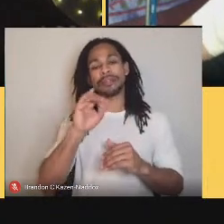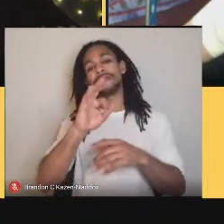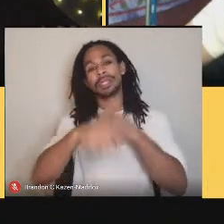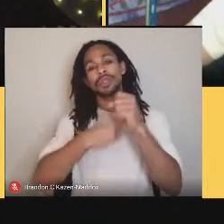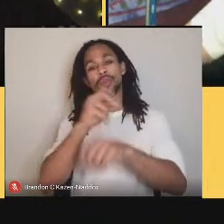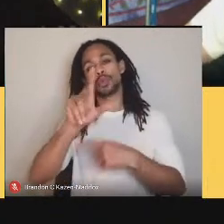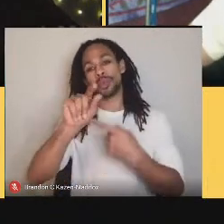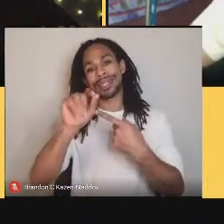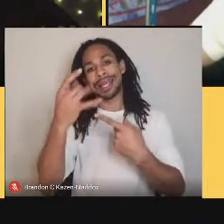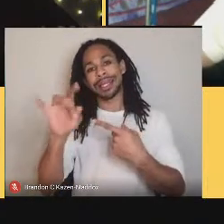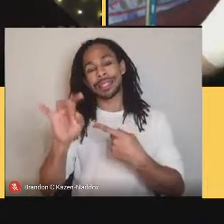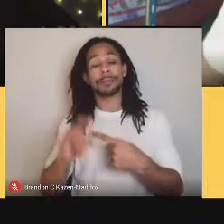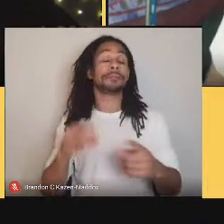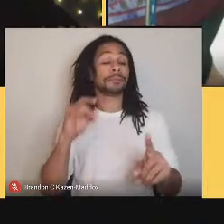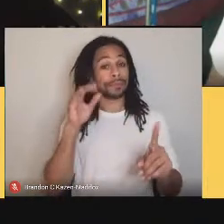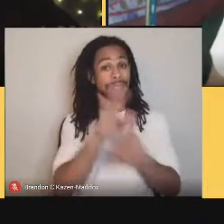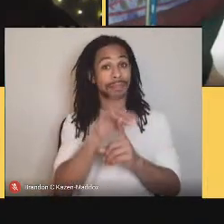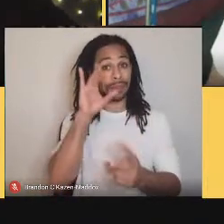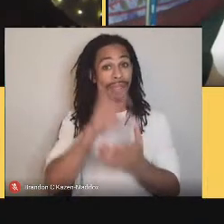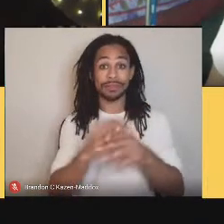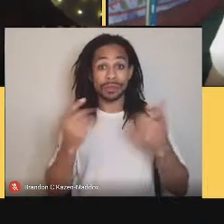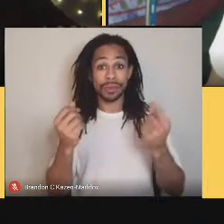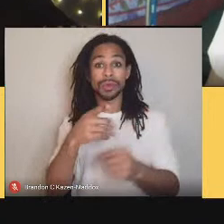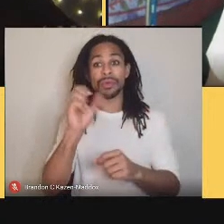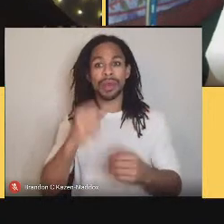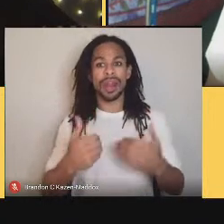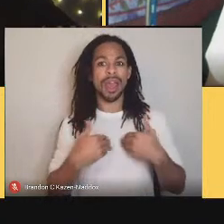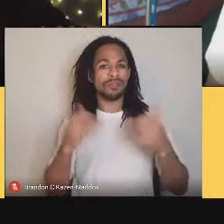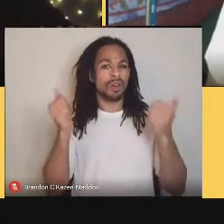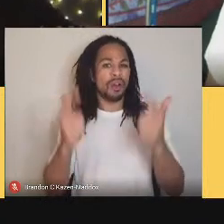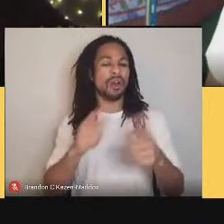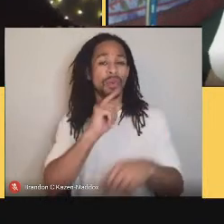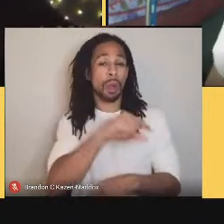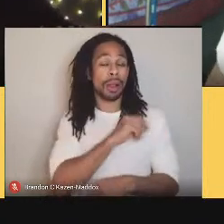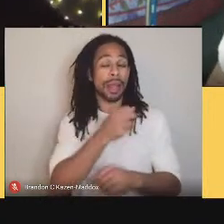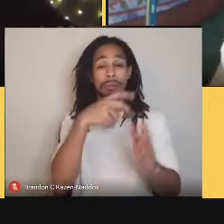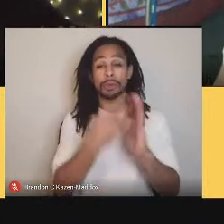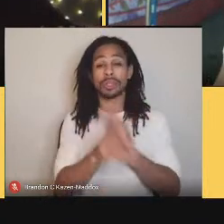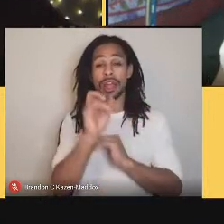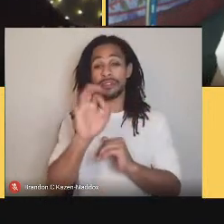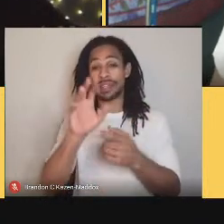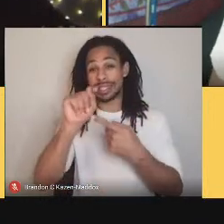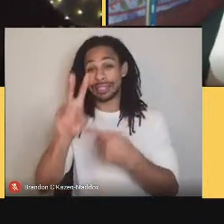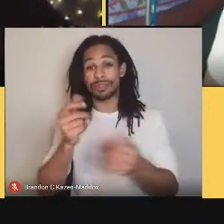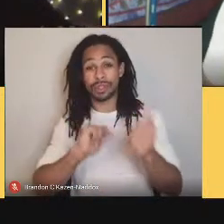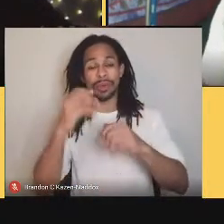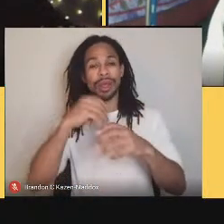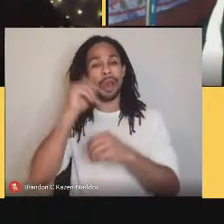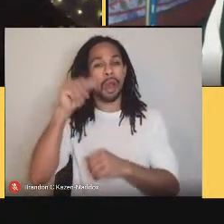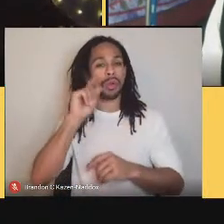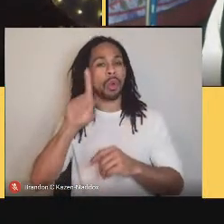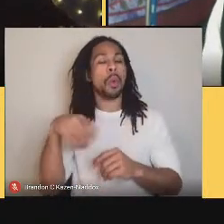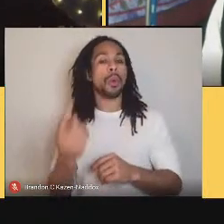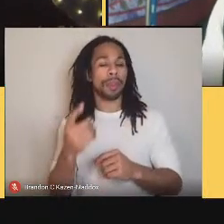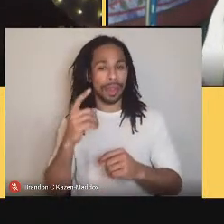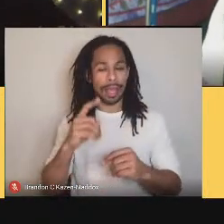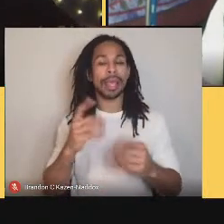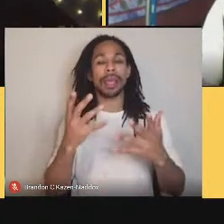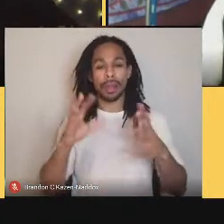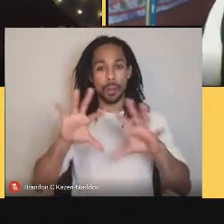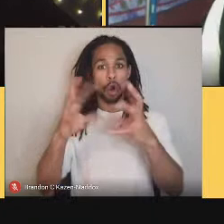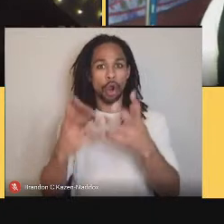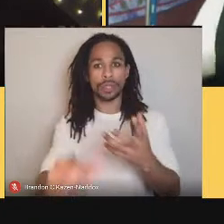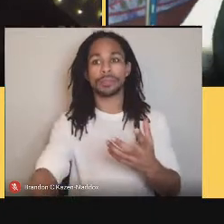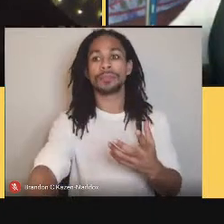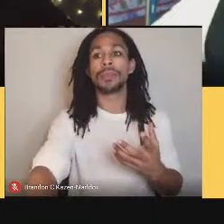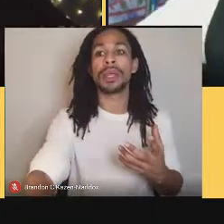Hollywood, his belief is that you can have all the quality and immersion of a TV show in an audio-only medium. The best part about